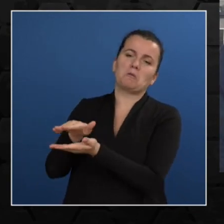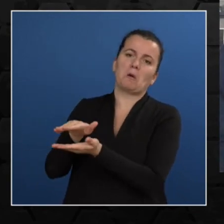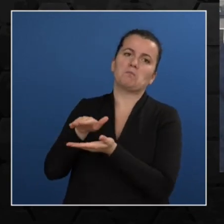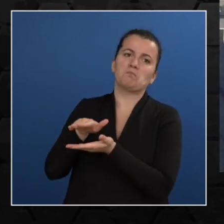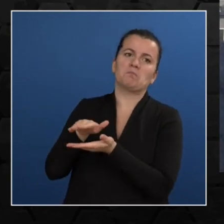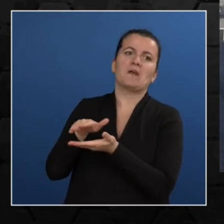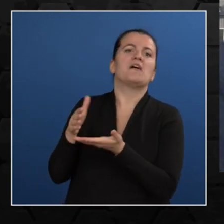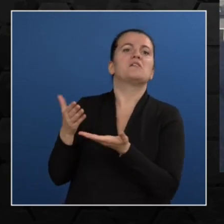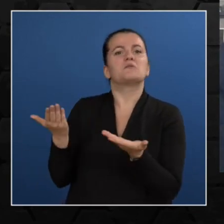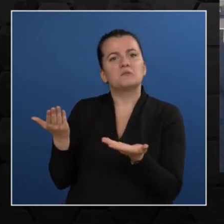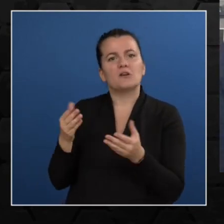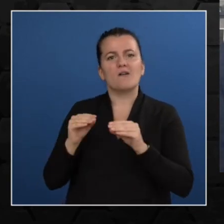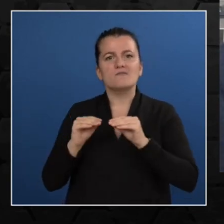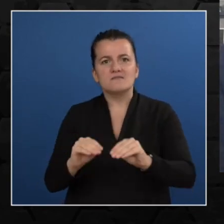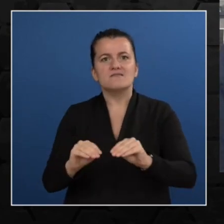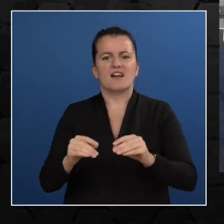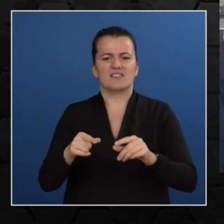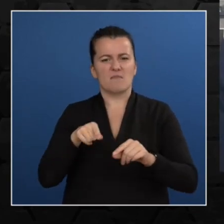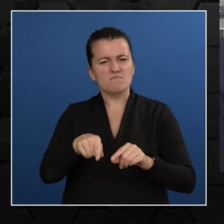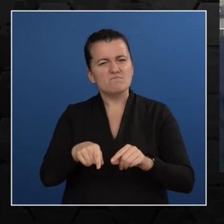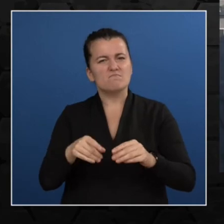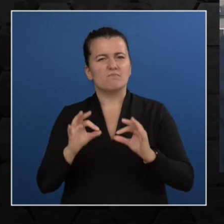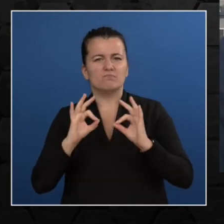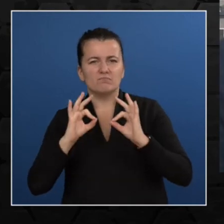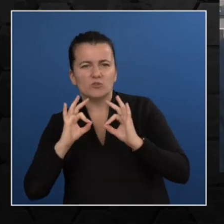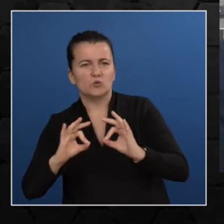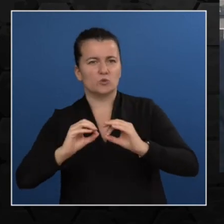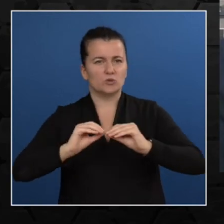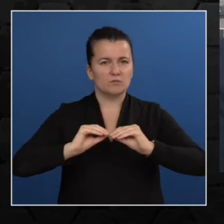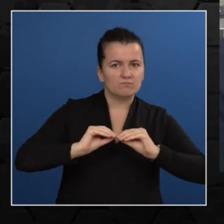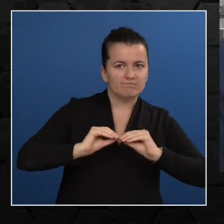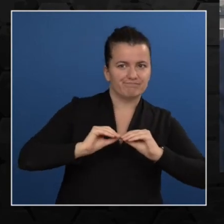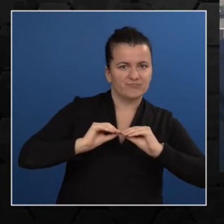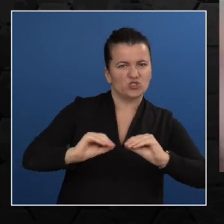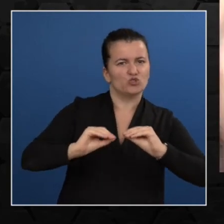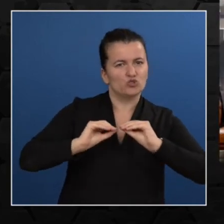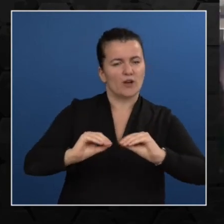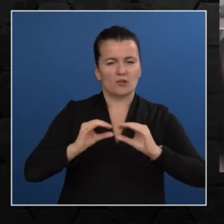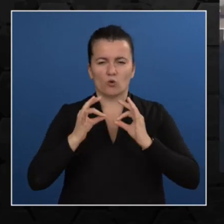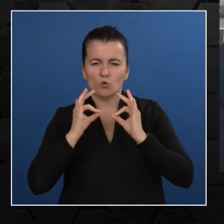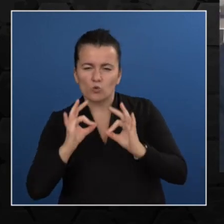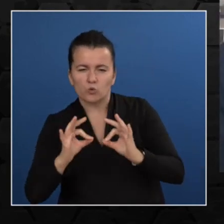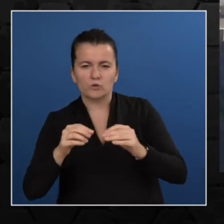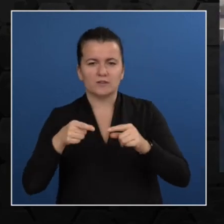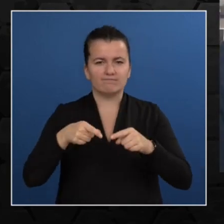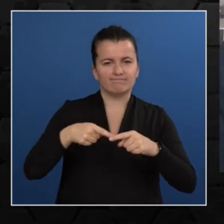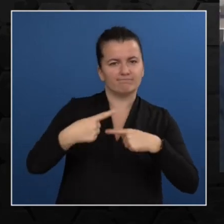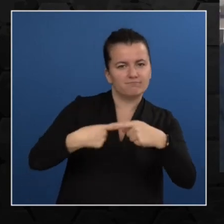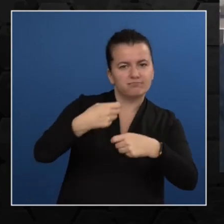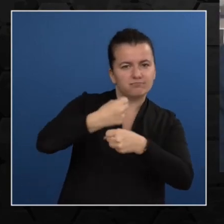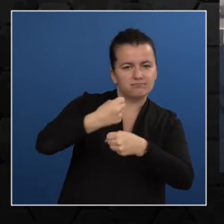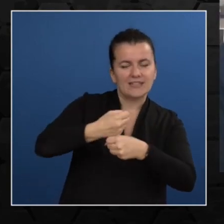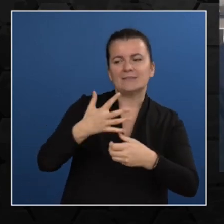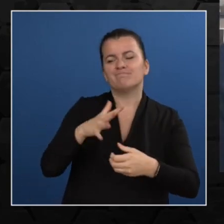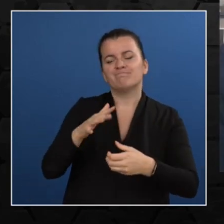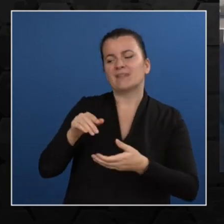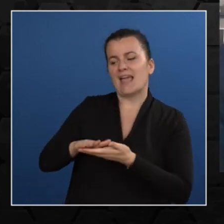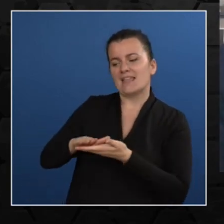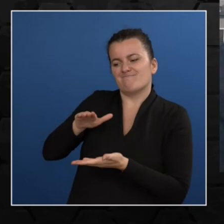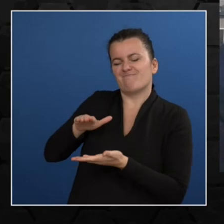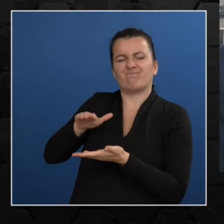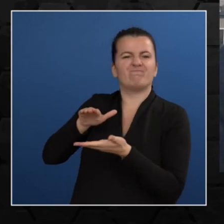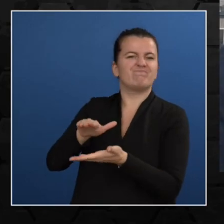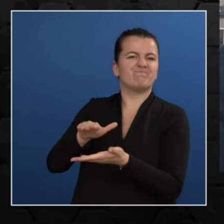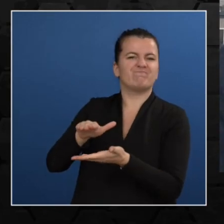really implement their model in the way that they want to. So as I said earlier on, the more data you have, the easier it